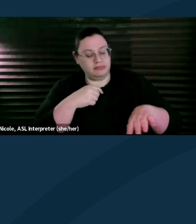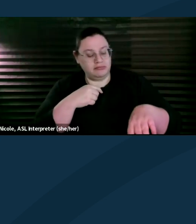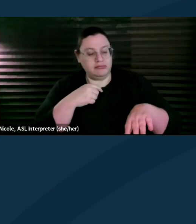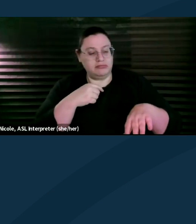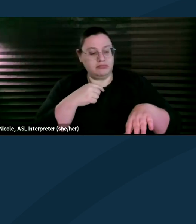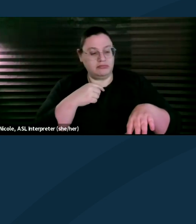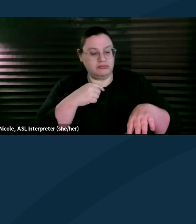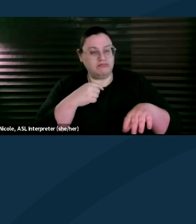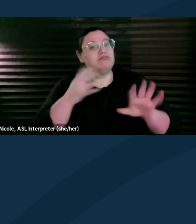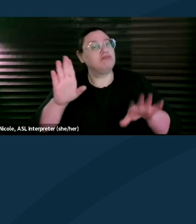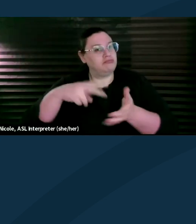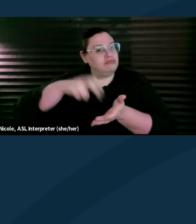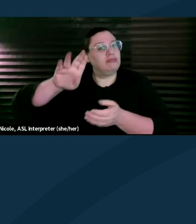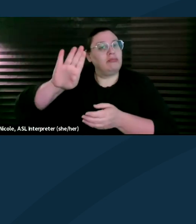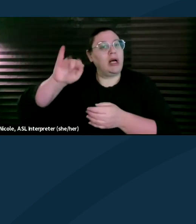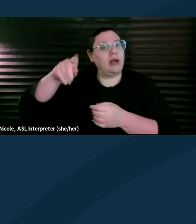he did the biopsy